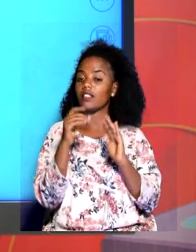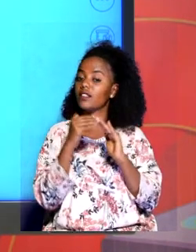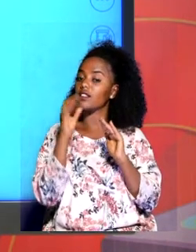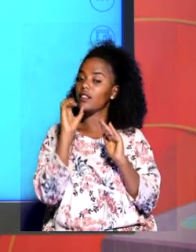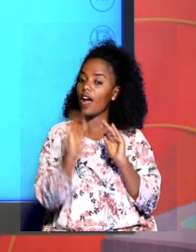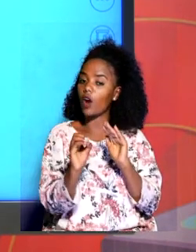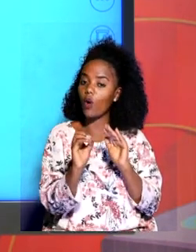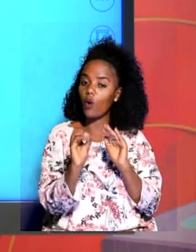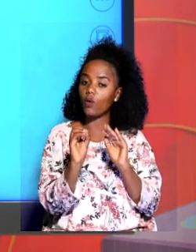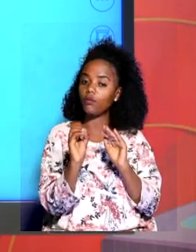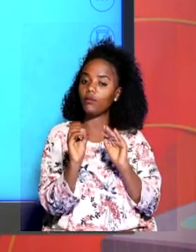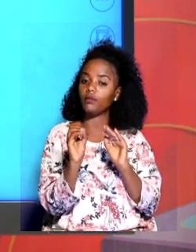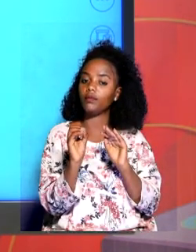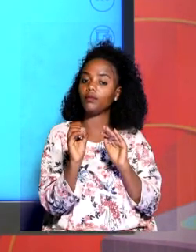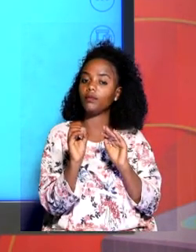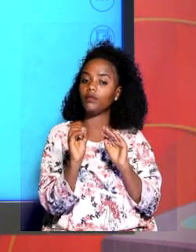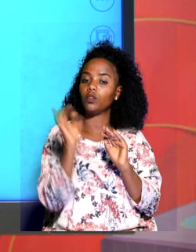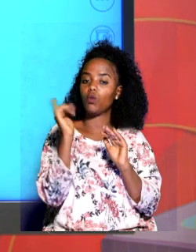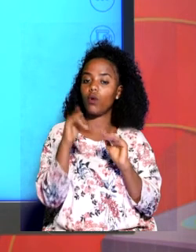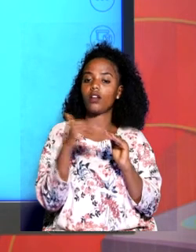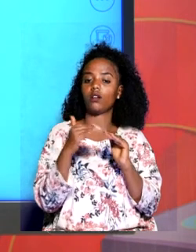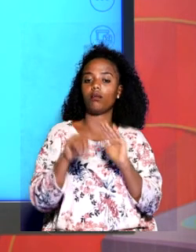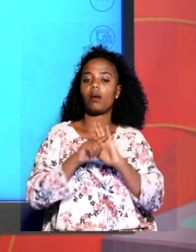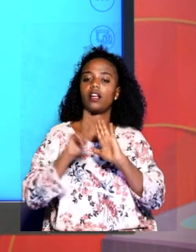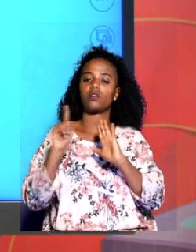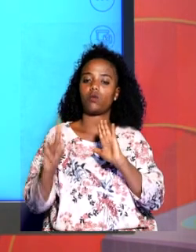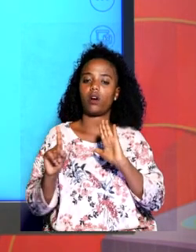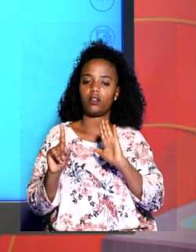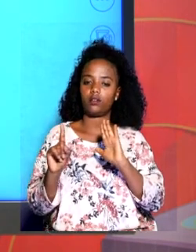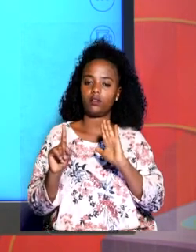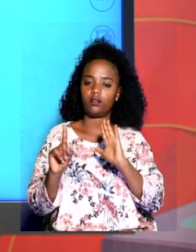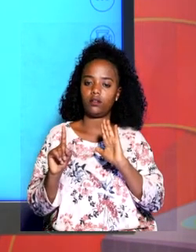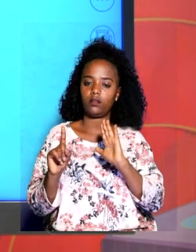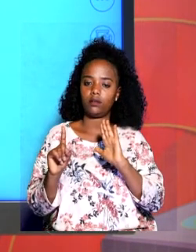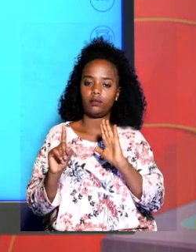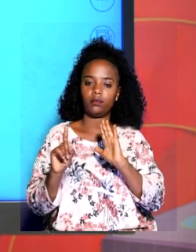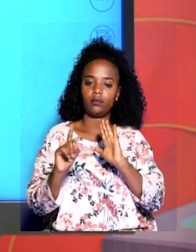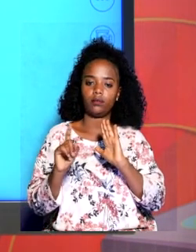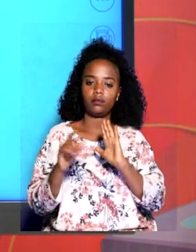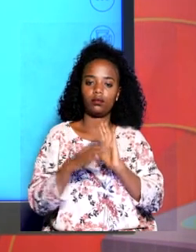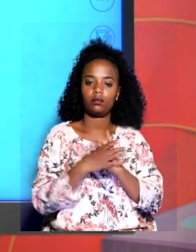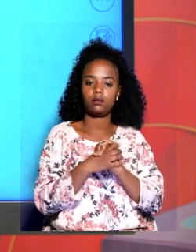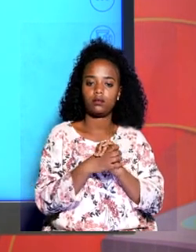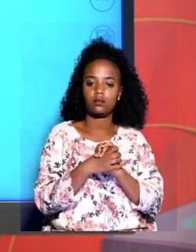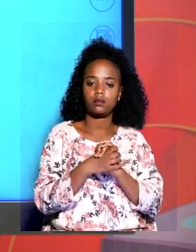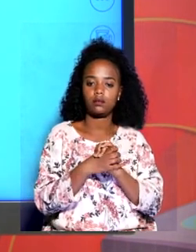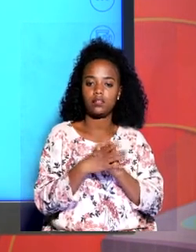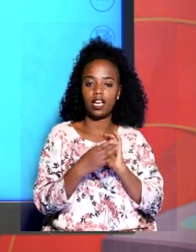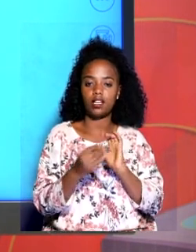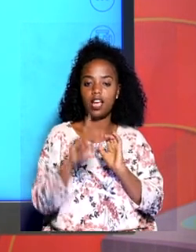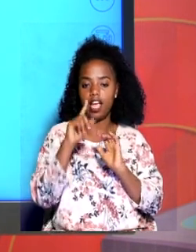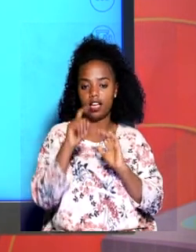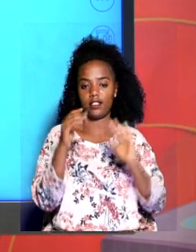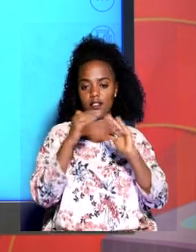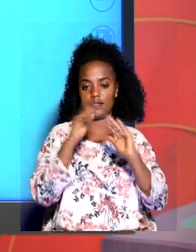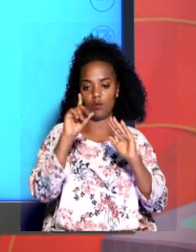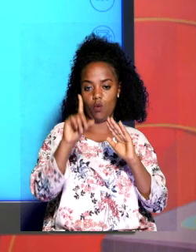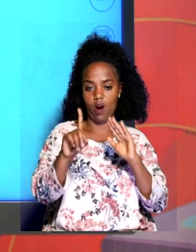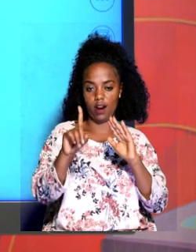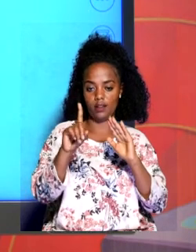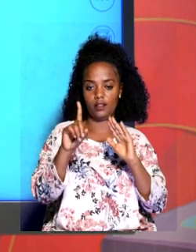0, y is minus 1, this point. And when x is